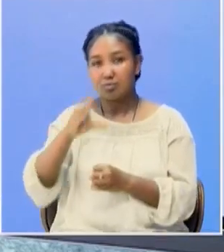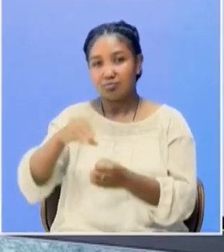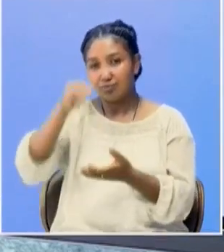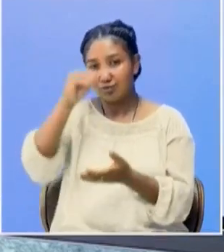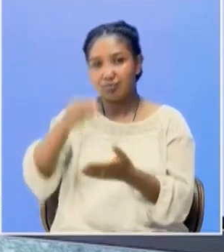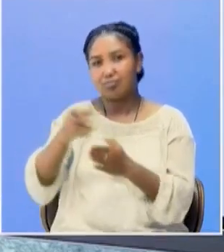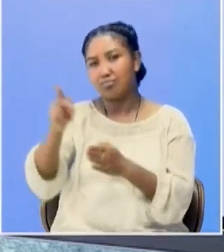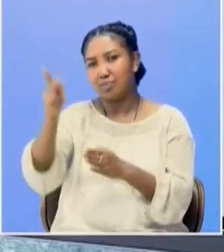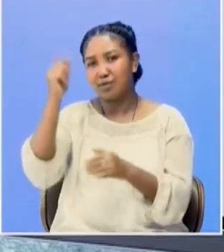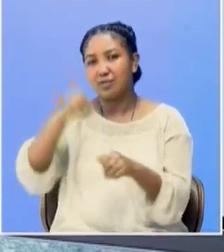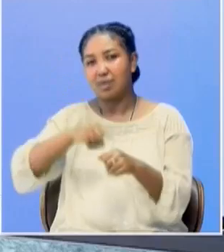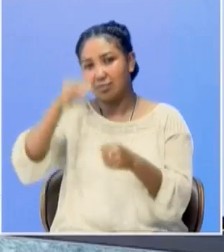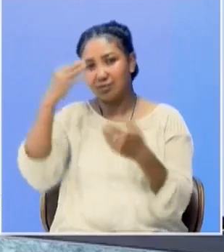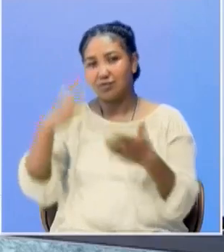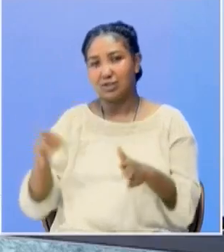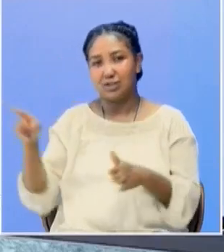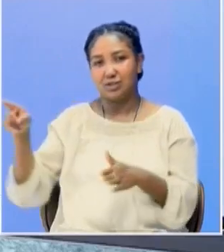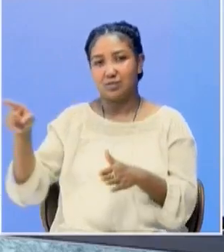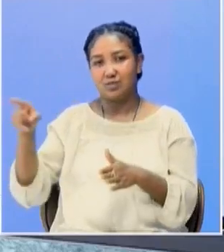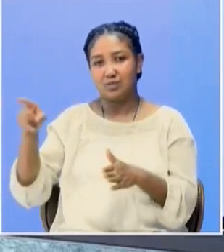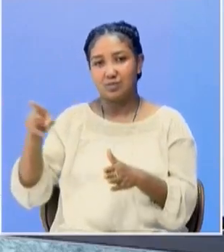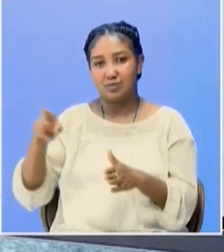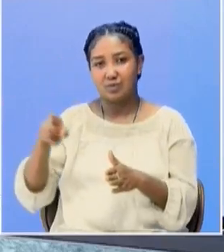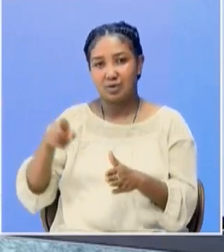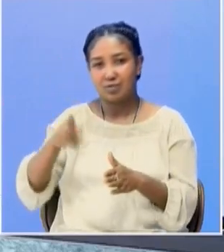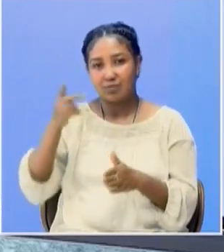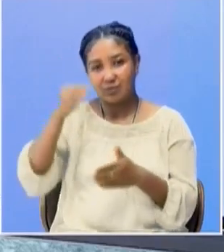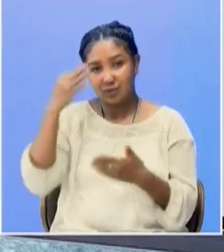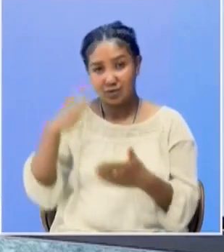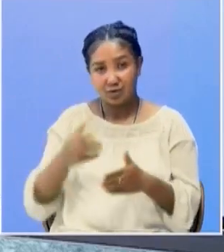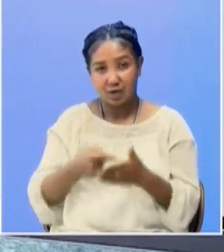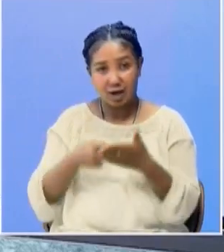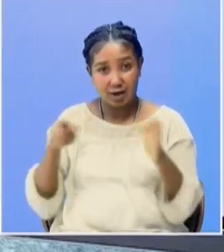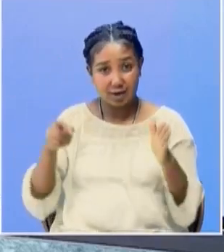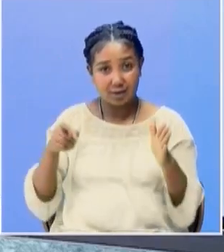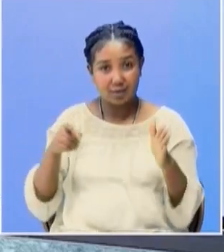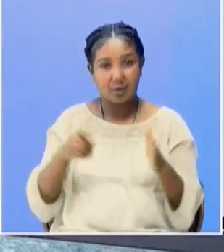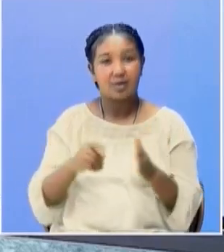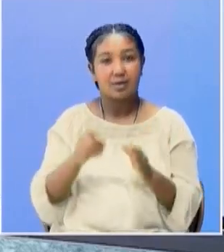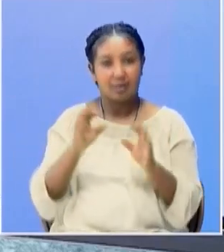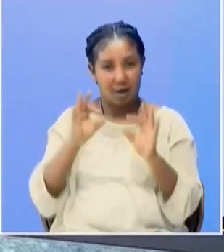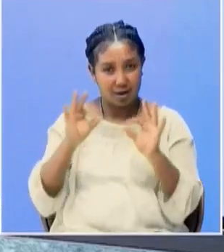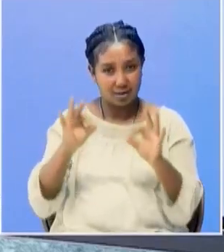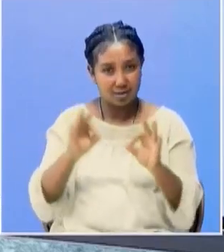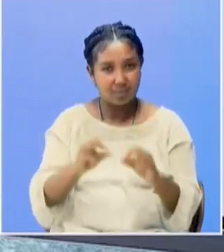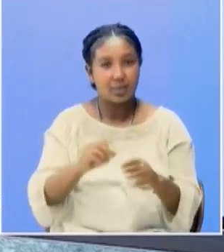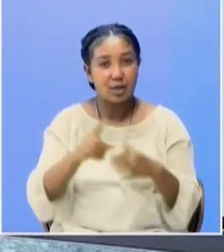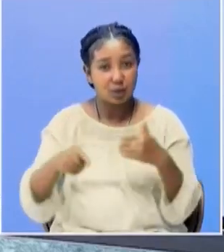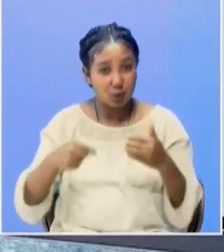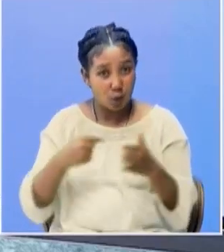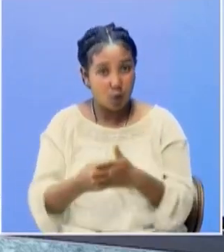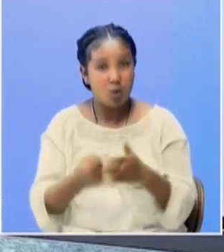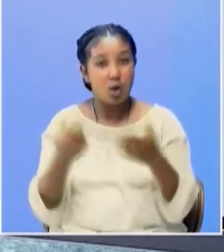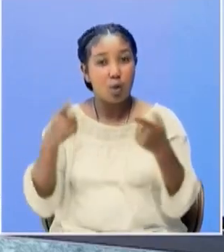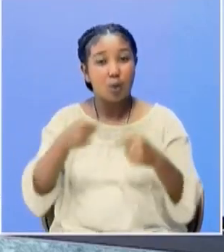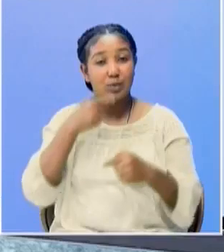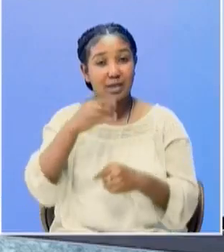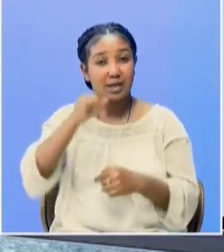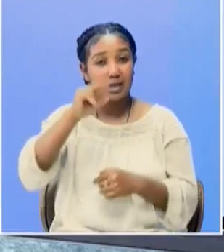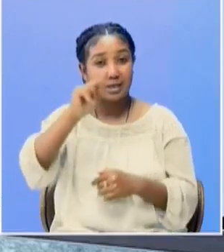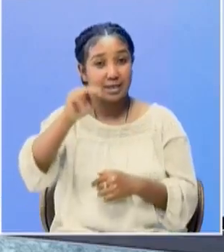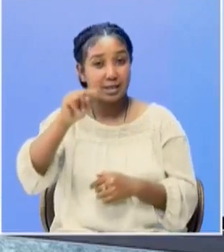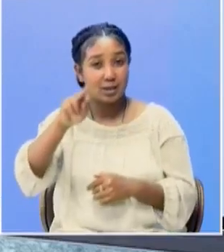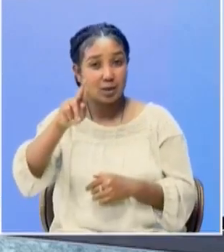point in the previous lessons. Is that clear? Nice. So when we say